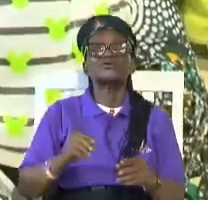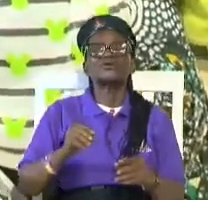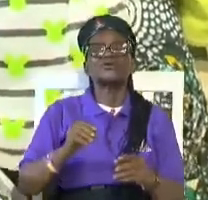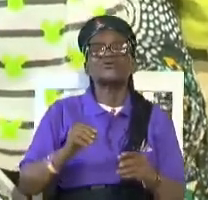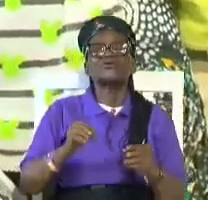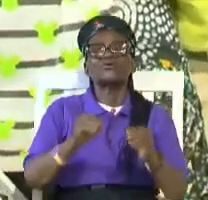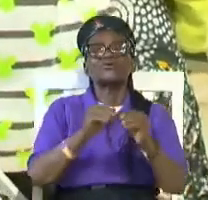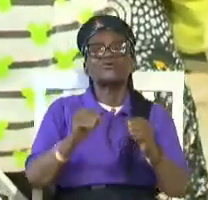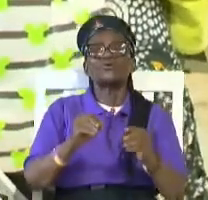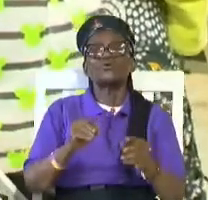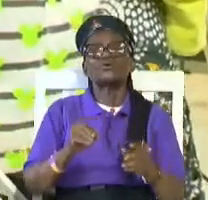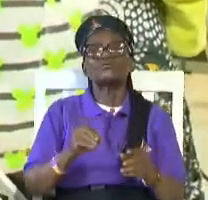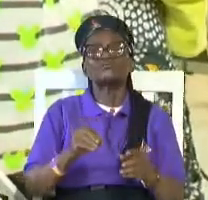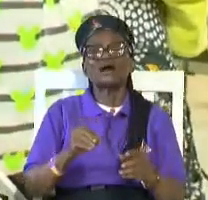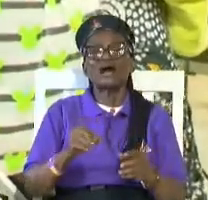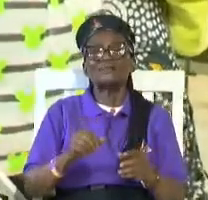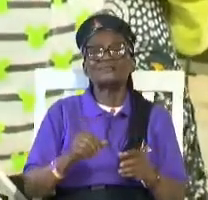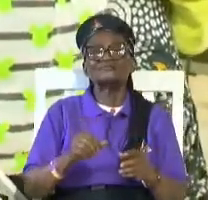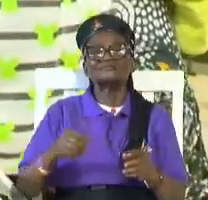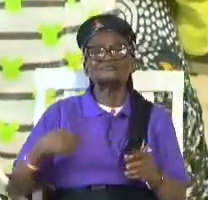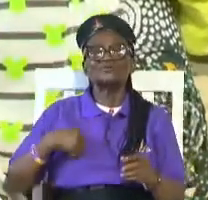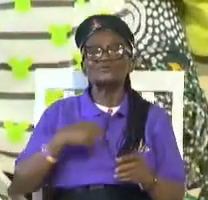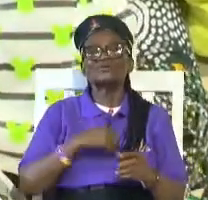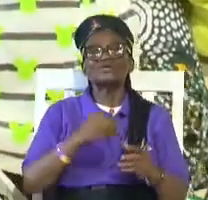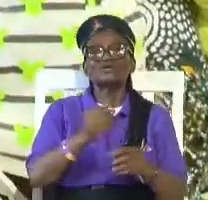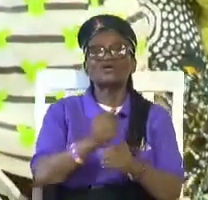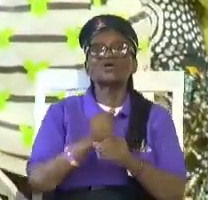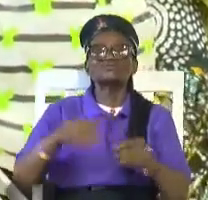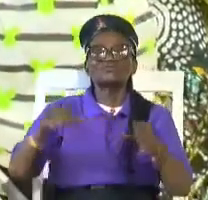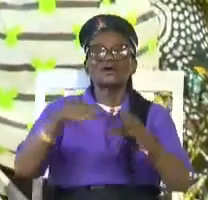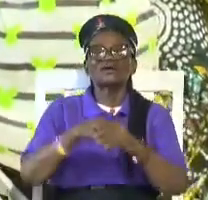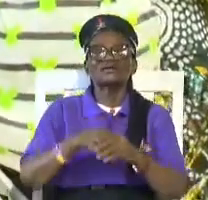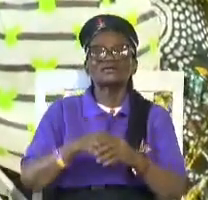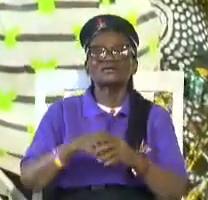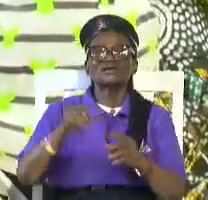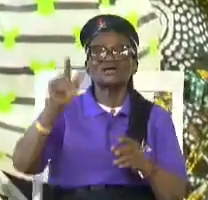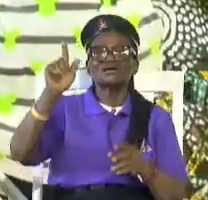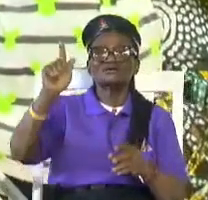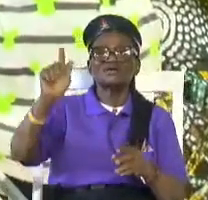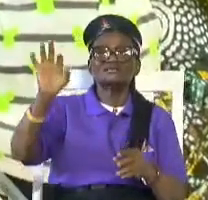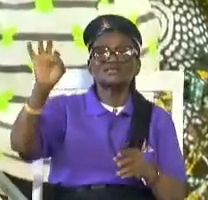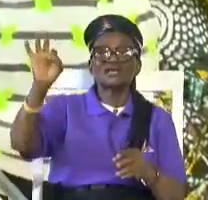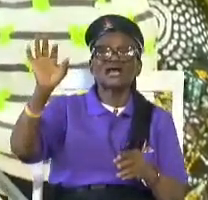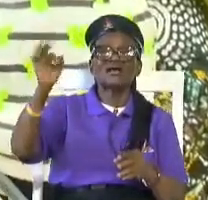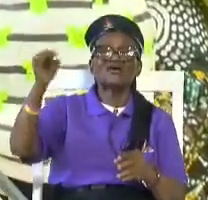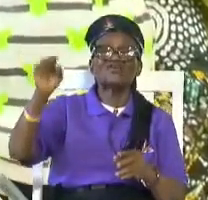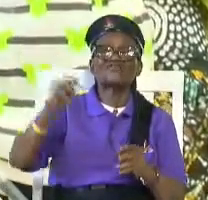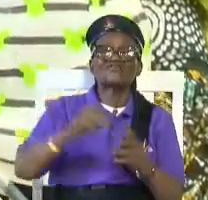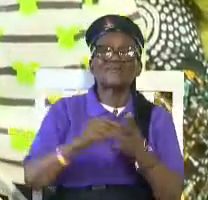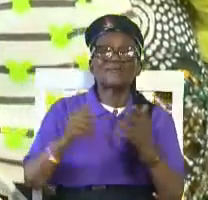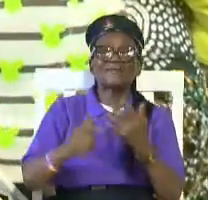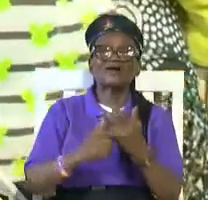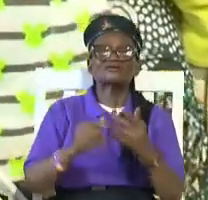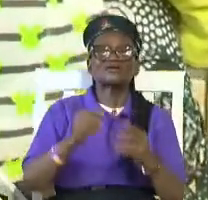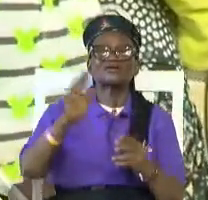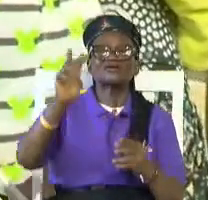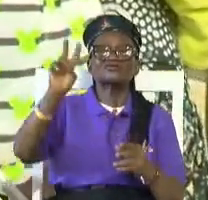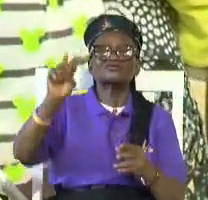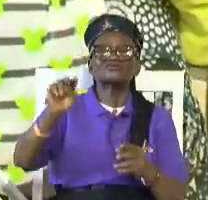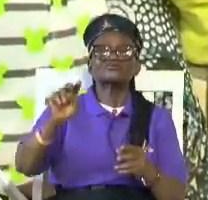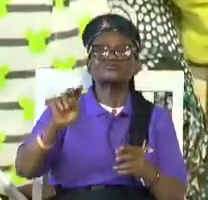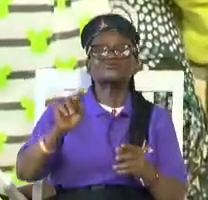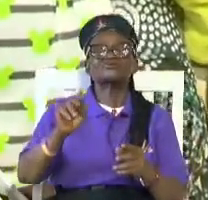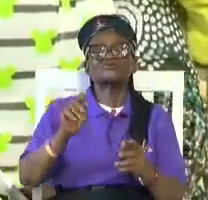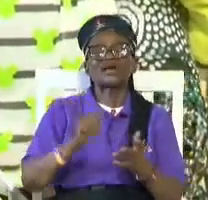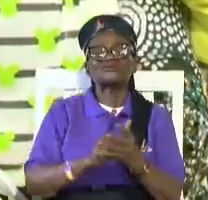Abodanjoy Parish. We got married 29th of March 2008. And since then,